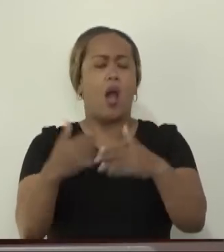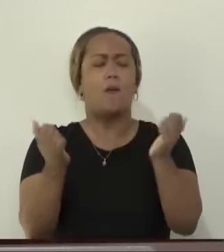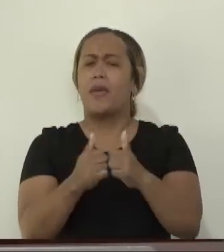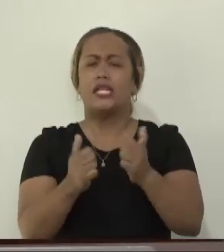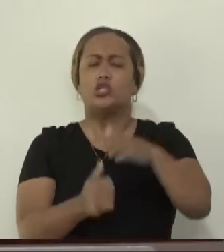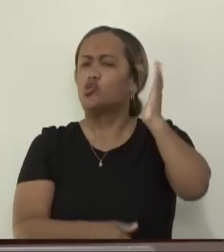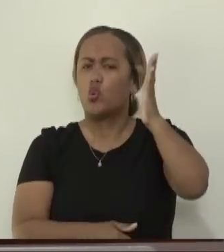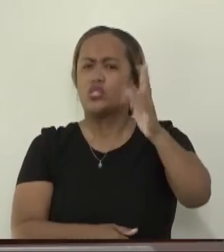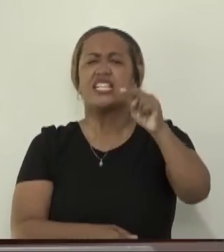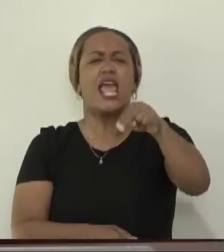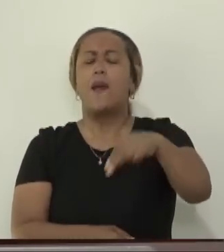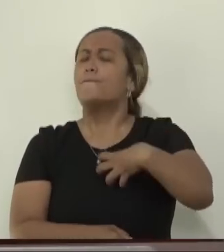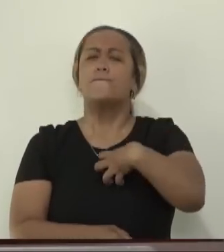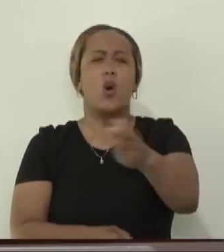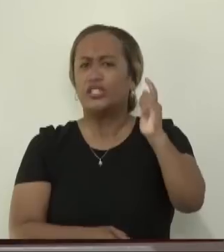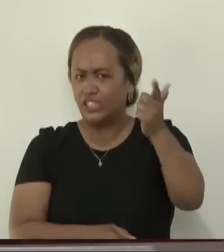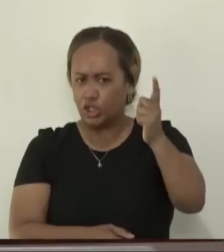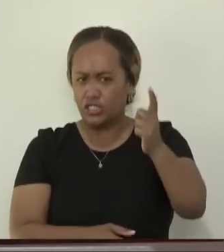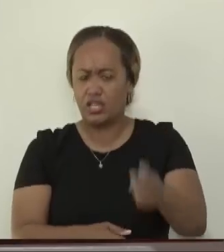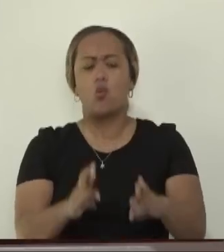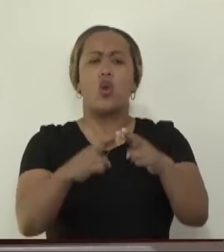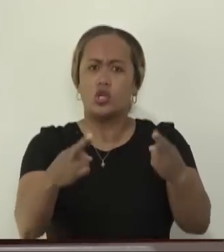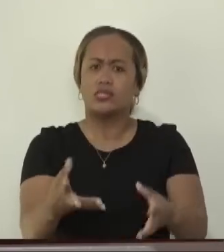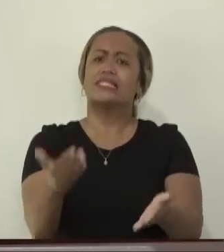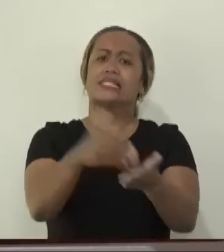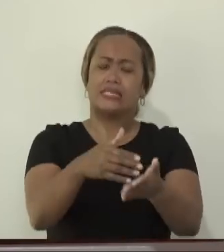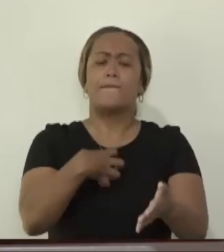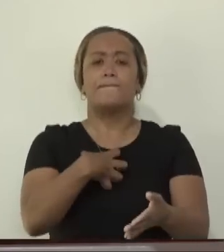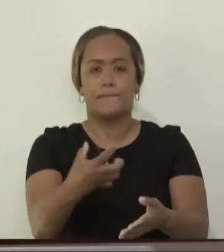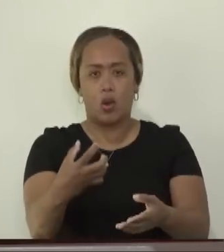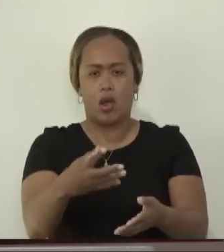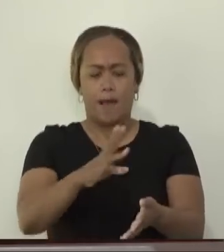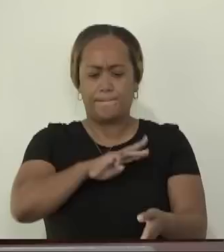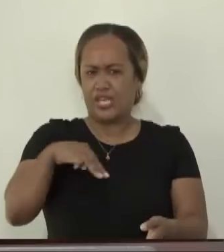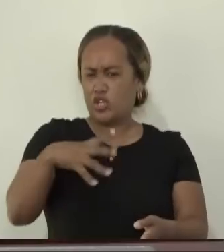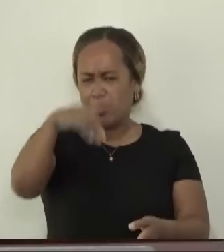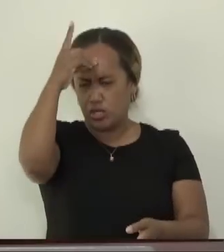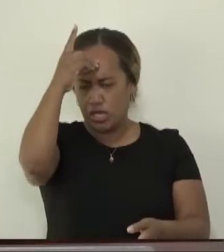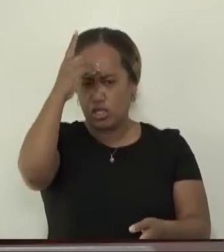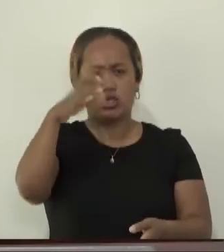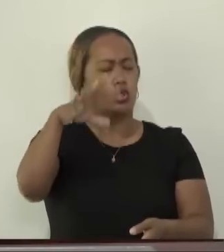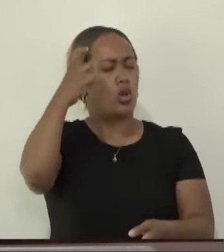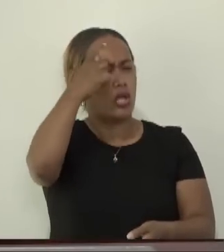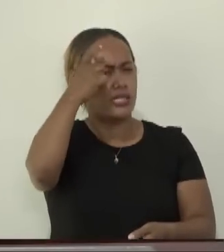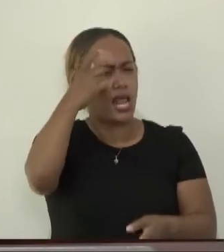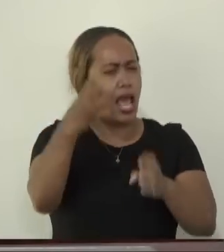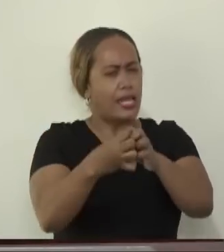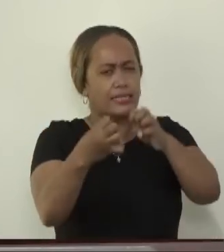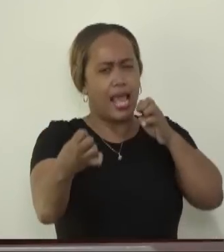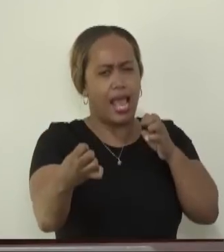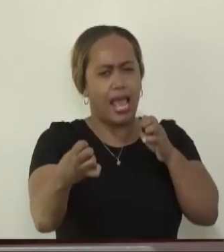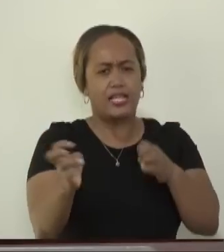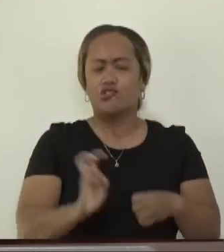schools need more teachers and additional resources, and the Ministry of Education should consider extending the